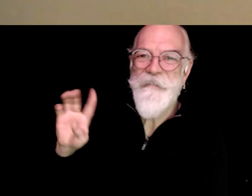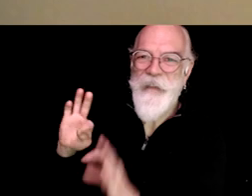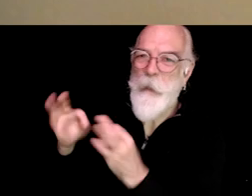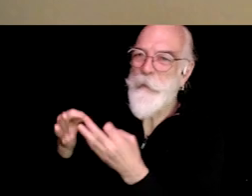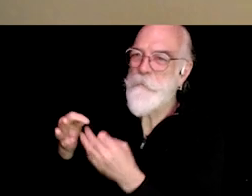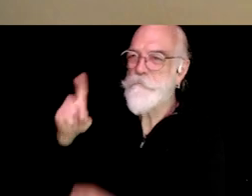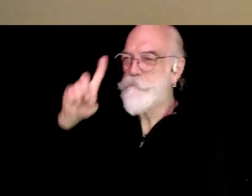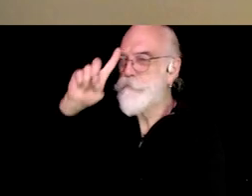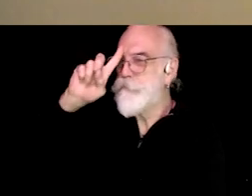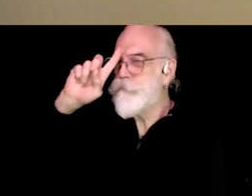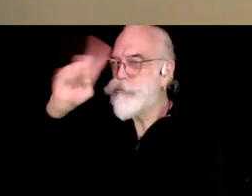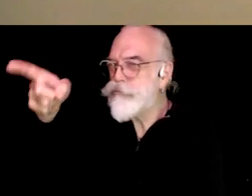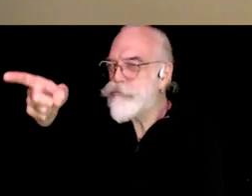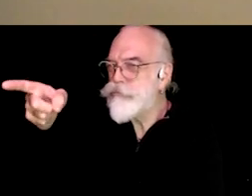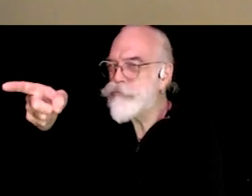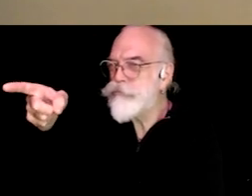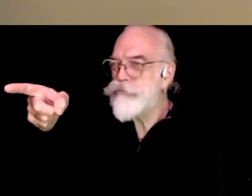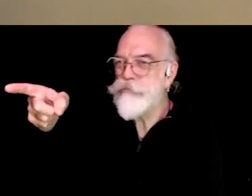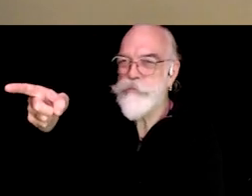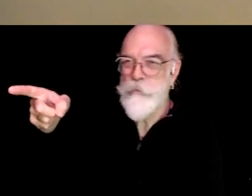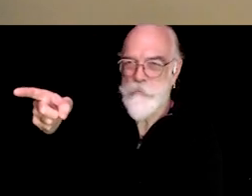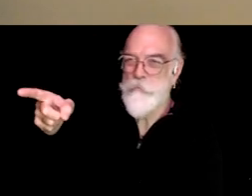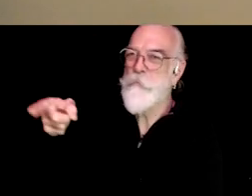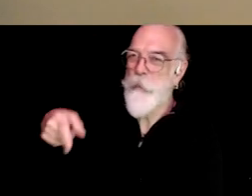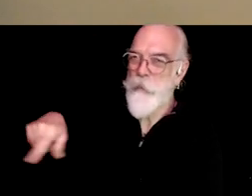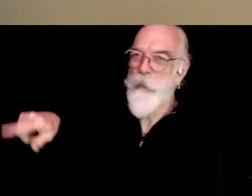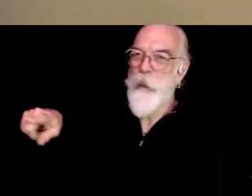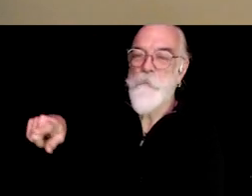extreme intelligence, and that